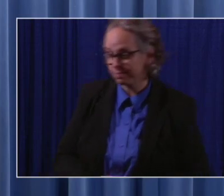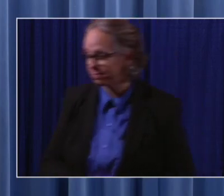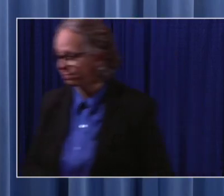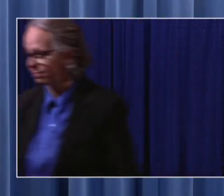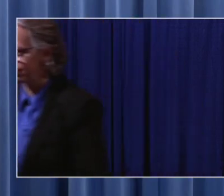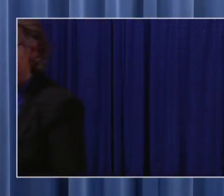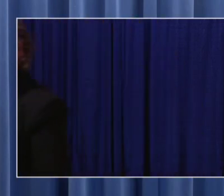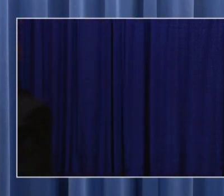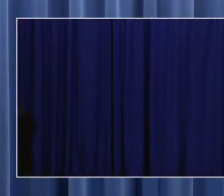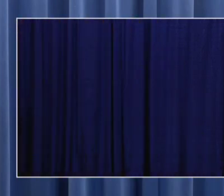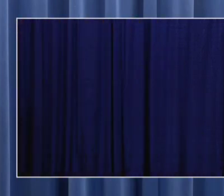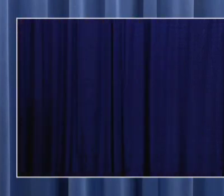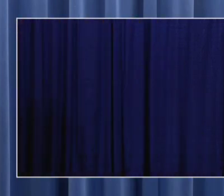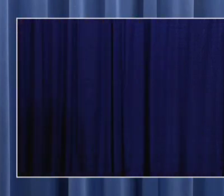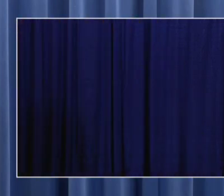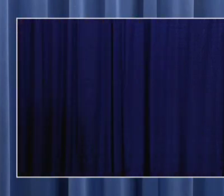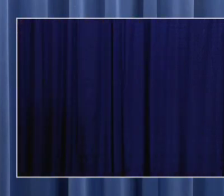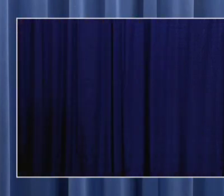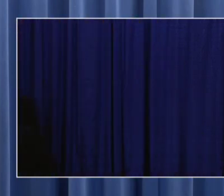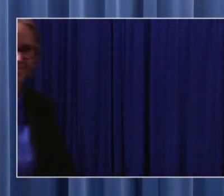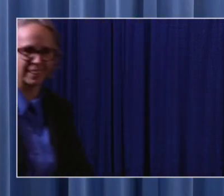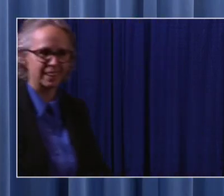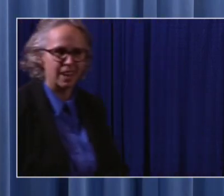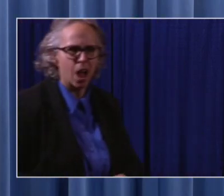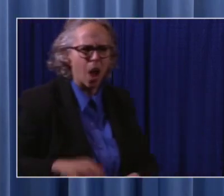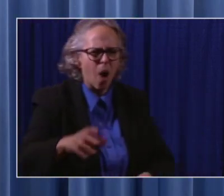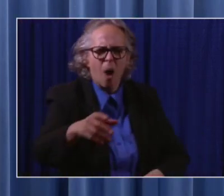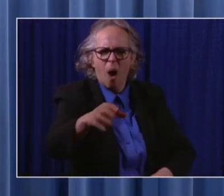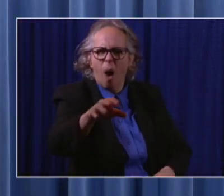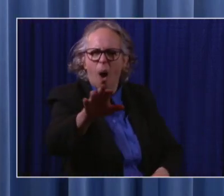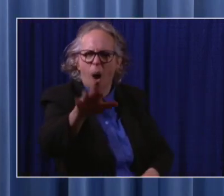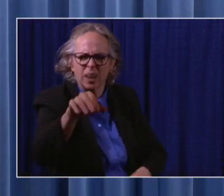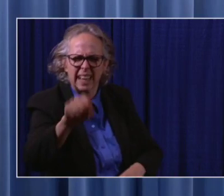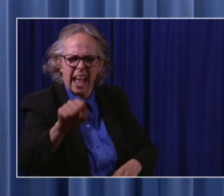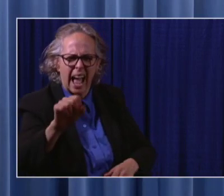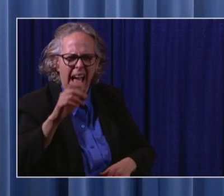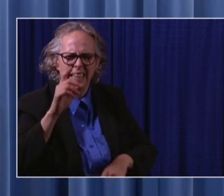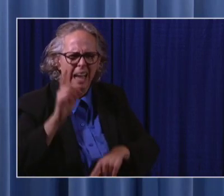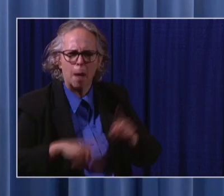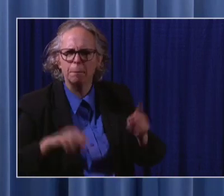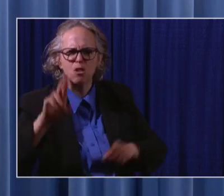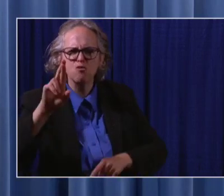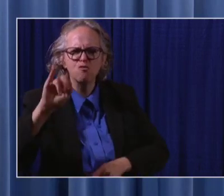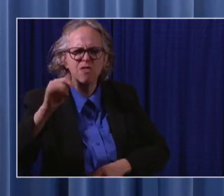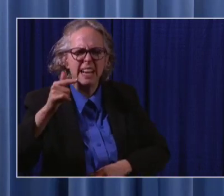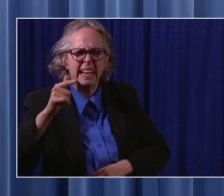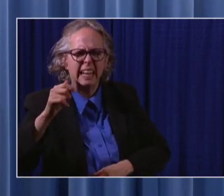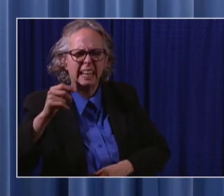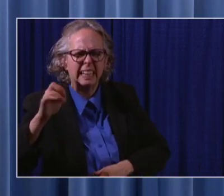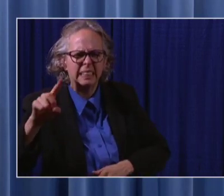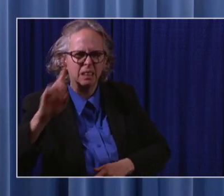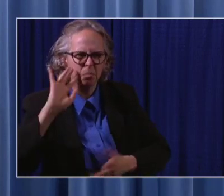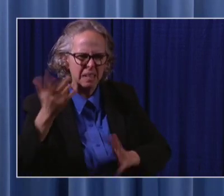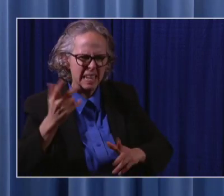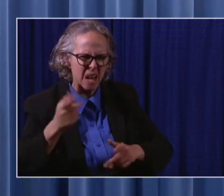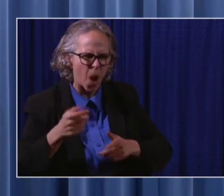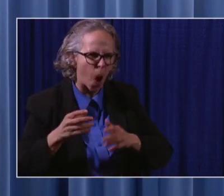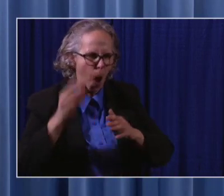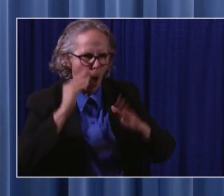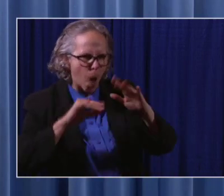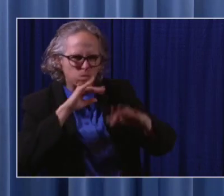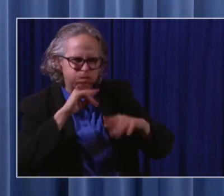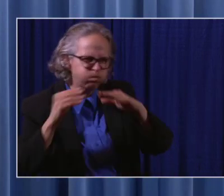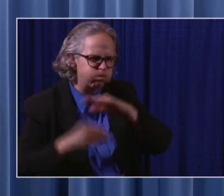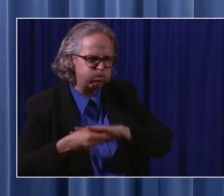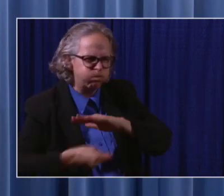Yeah, I'm convinced it can't be rigged. I mean, look, we have to be vigilant. And there's nothing wrong with, when people say be vigilant, yes,